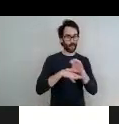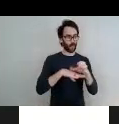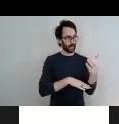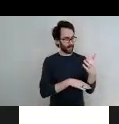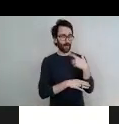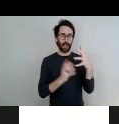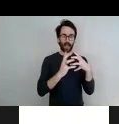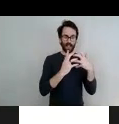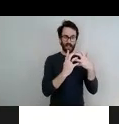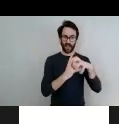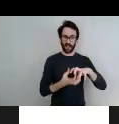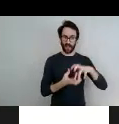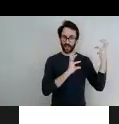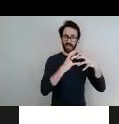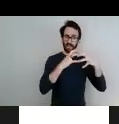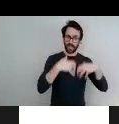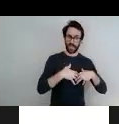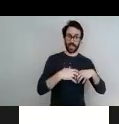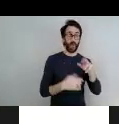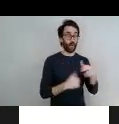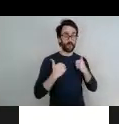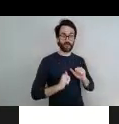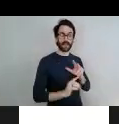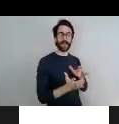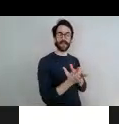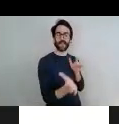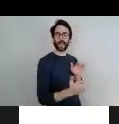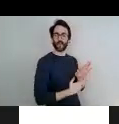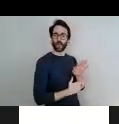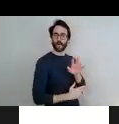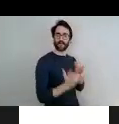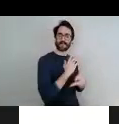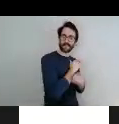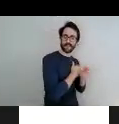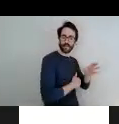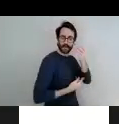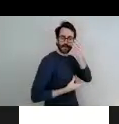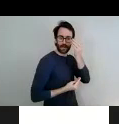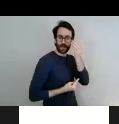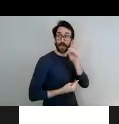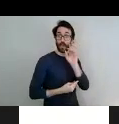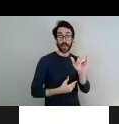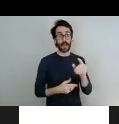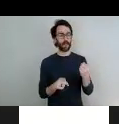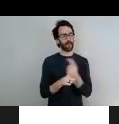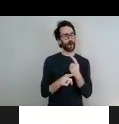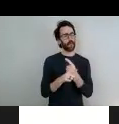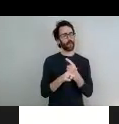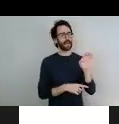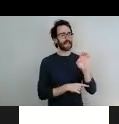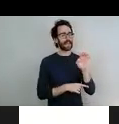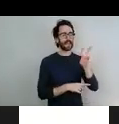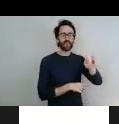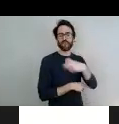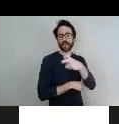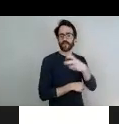or they're looking to gain your personal information, and it might look like a legitimate e-transfer page that asks you for